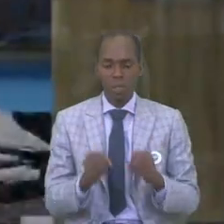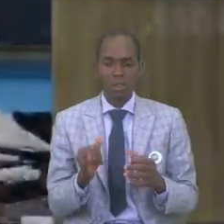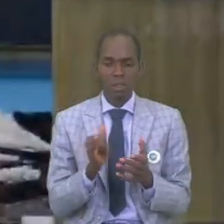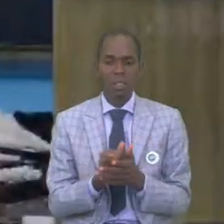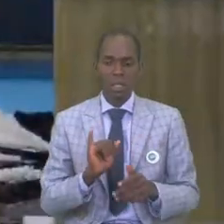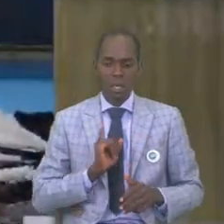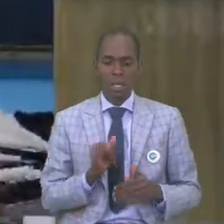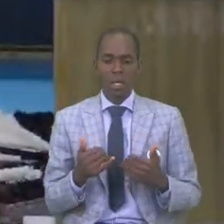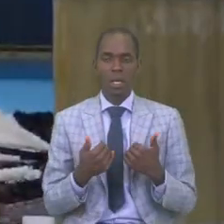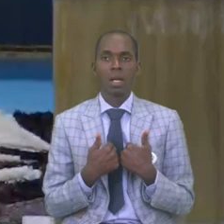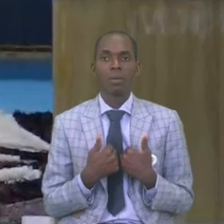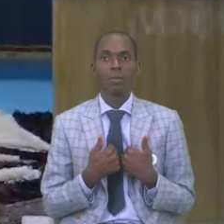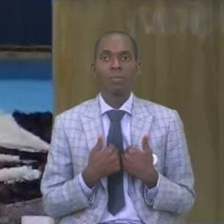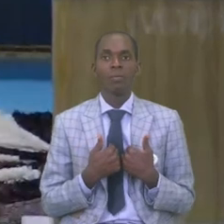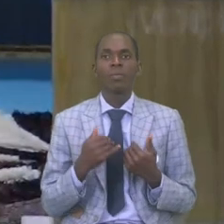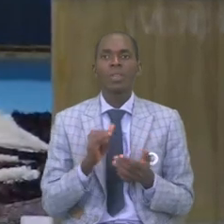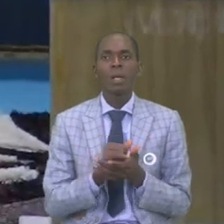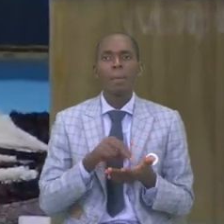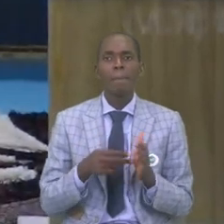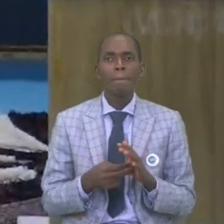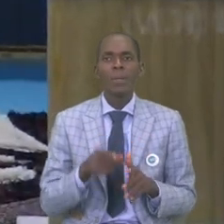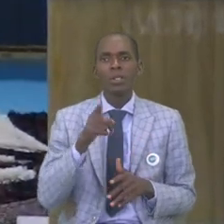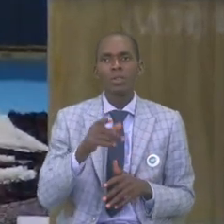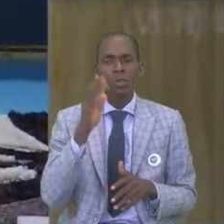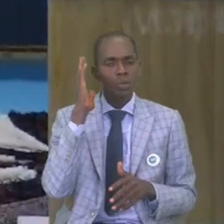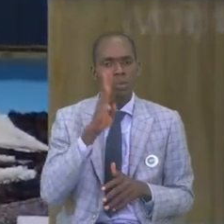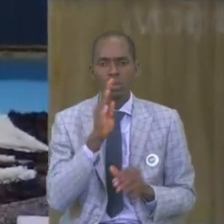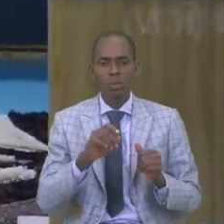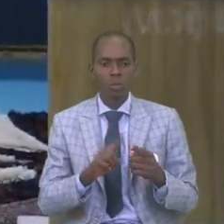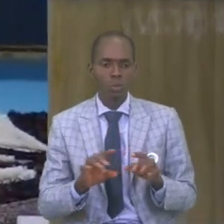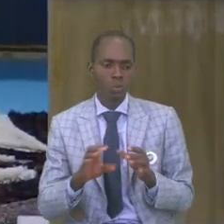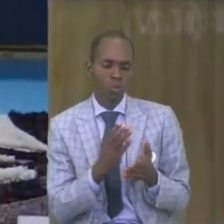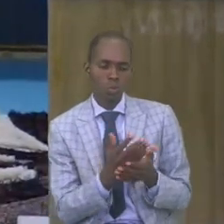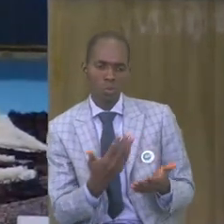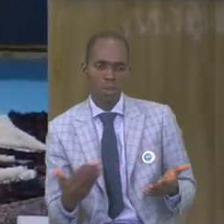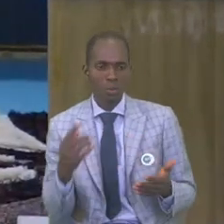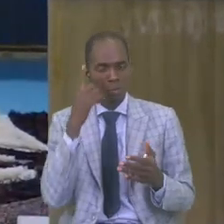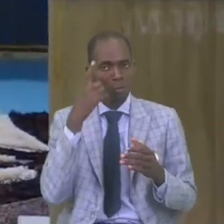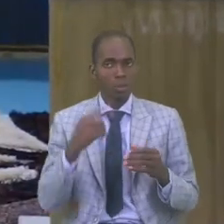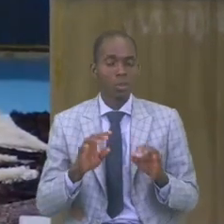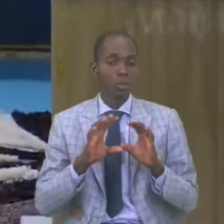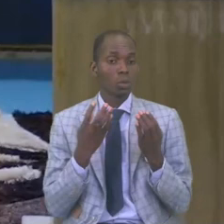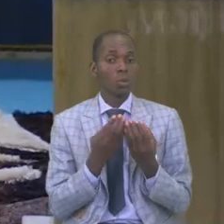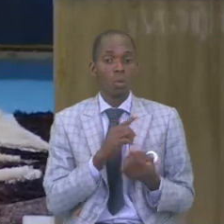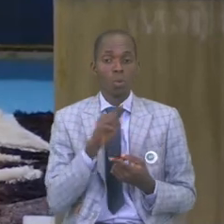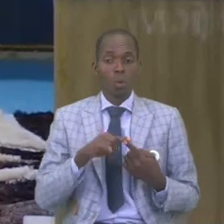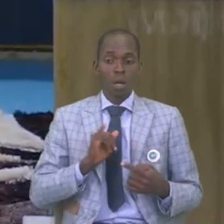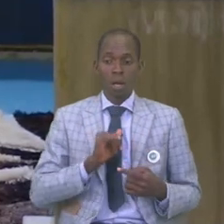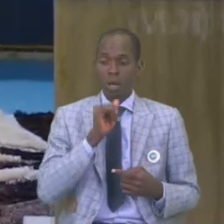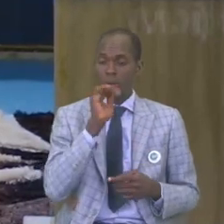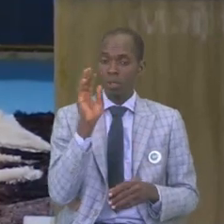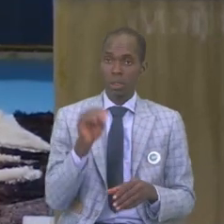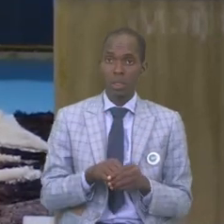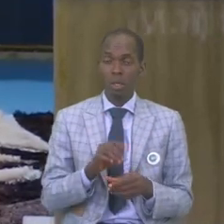mean? You will be able to sign for the company in in my absence. And when you